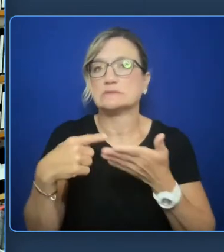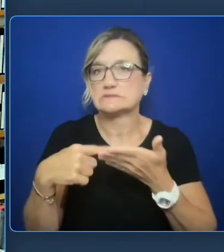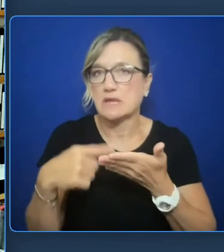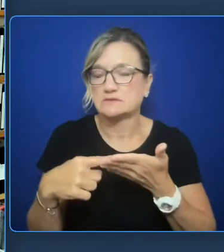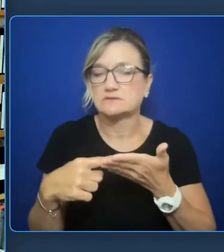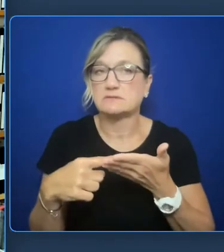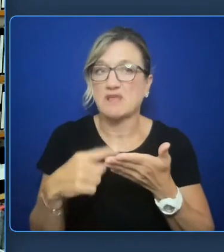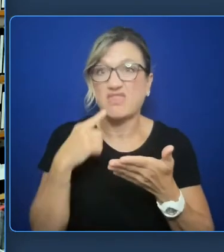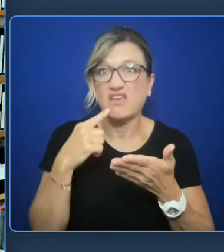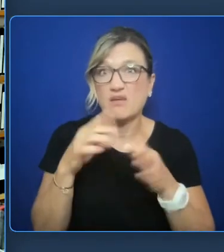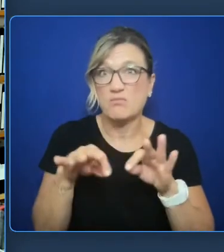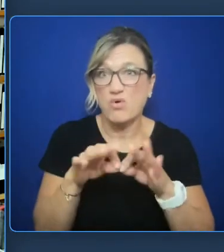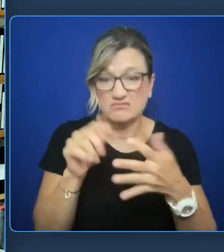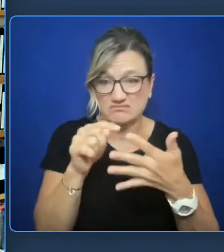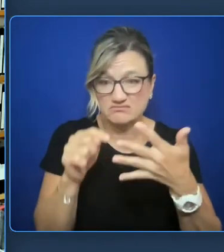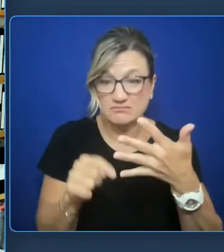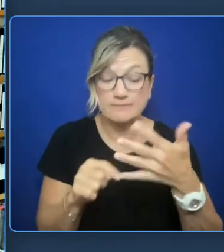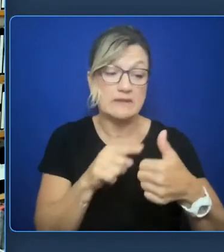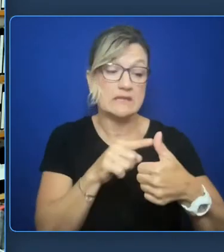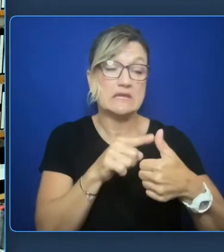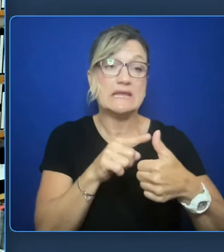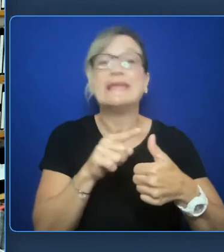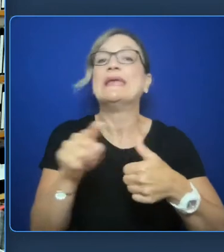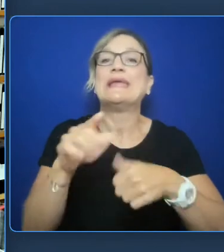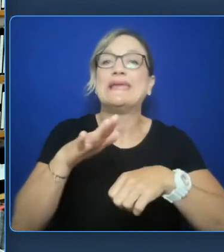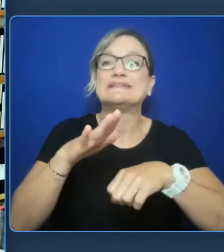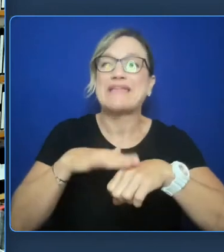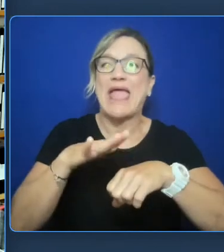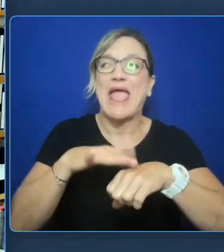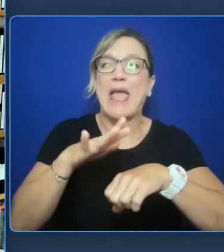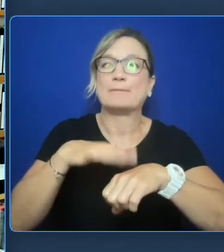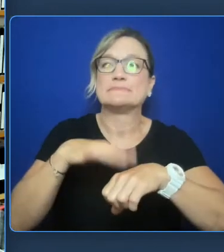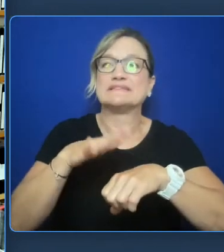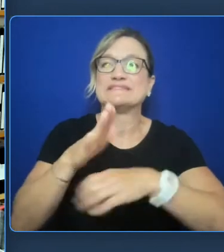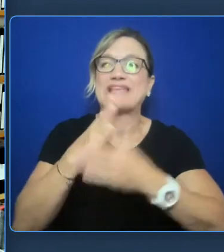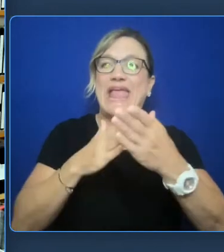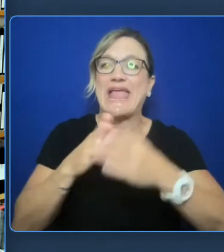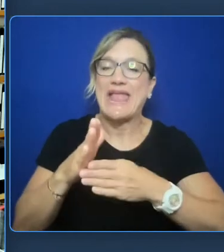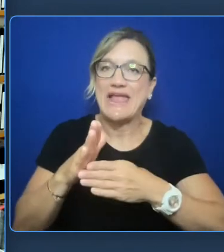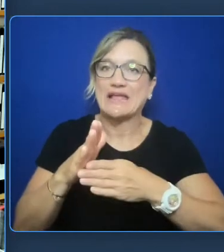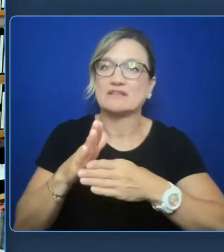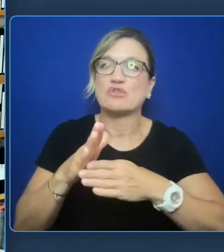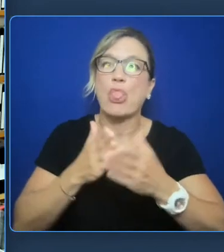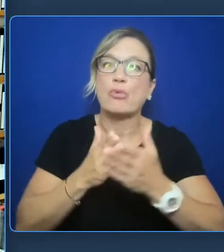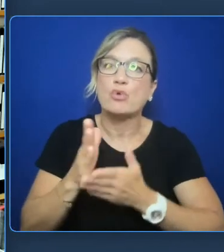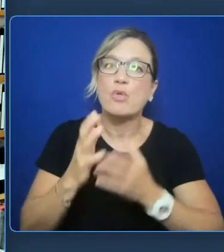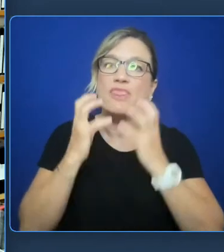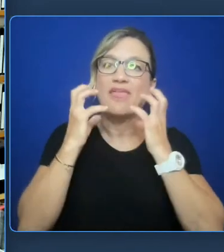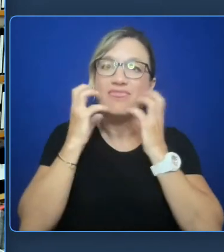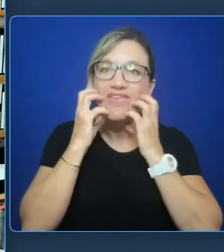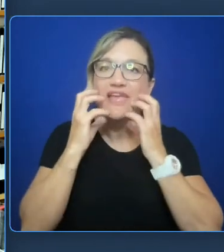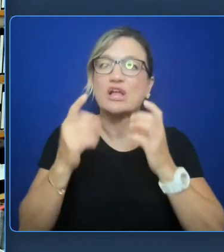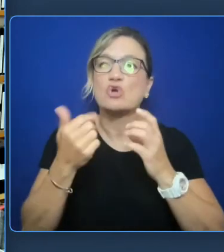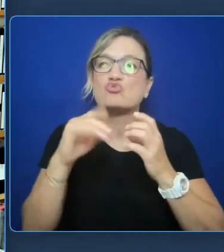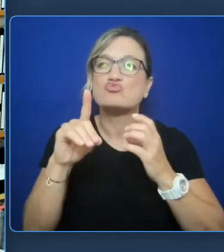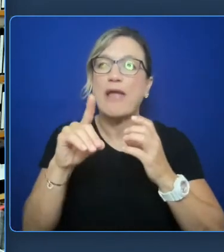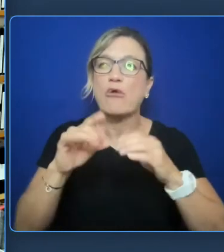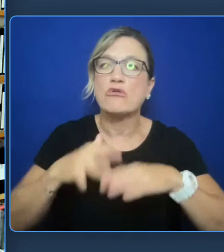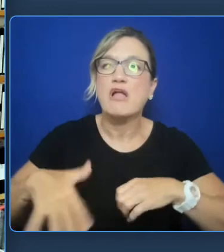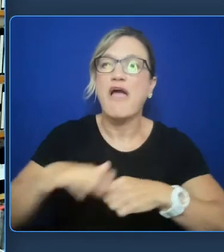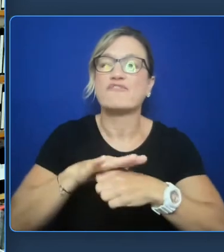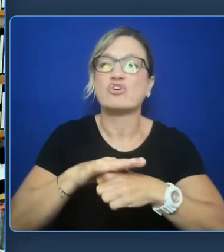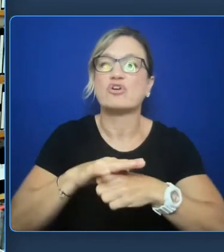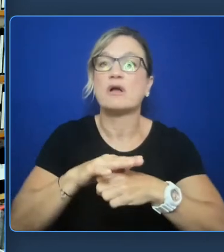important. Right, the first line, he taps his hands through the thick ground cover of brown curled leaves. Brown